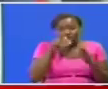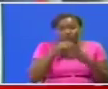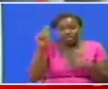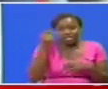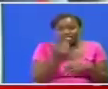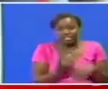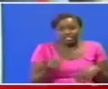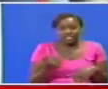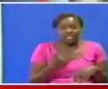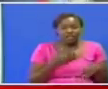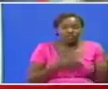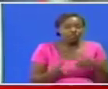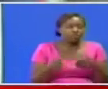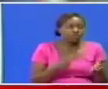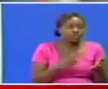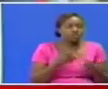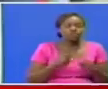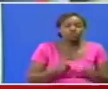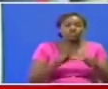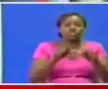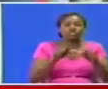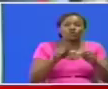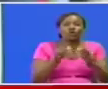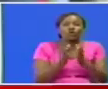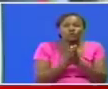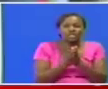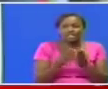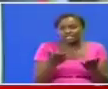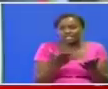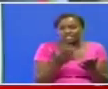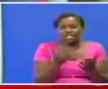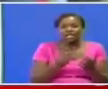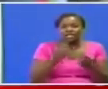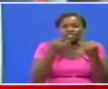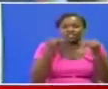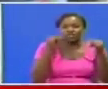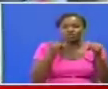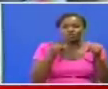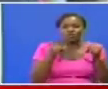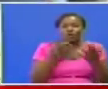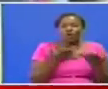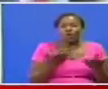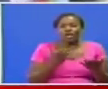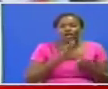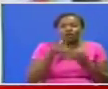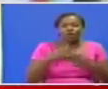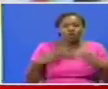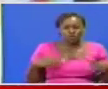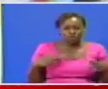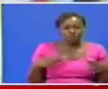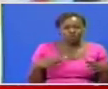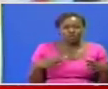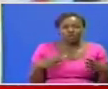child gets the opportunity to pursue and exploit his or her full potential. A country where everyone is